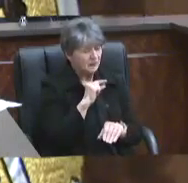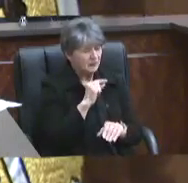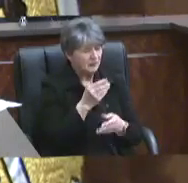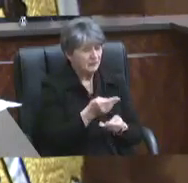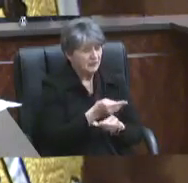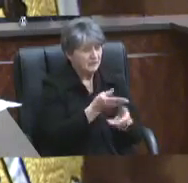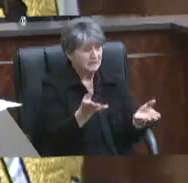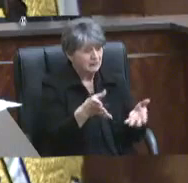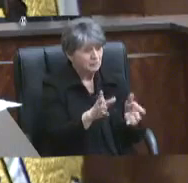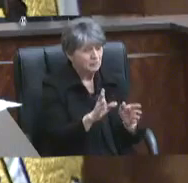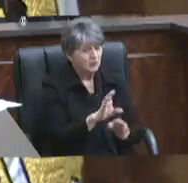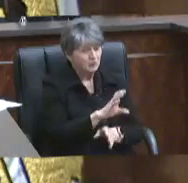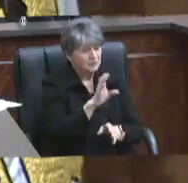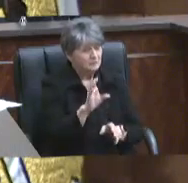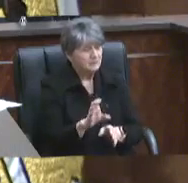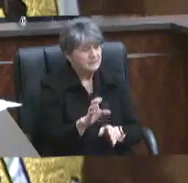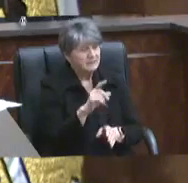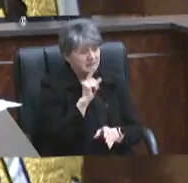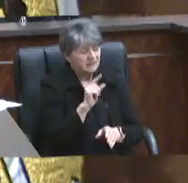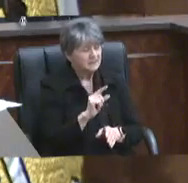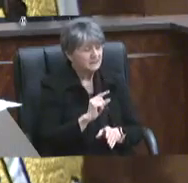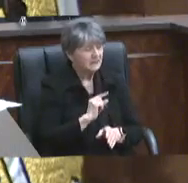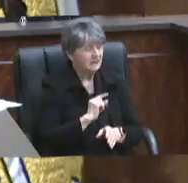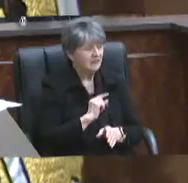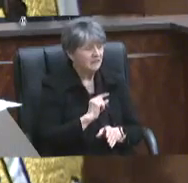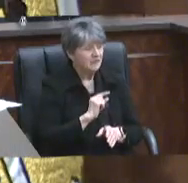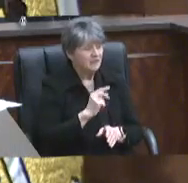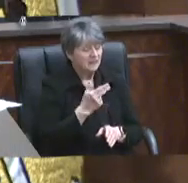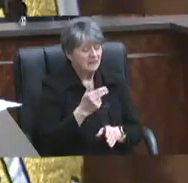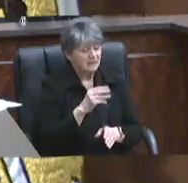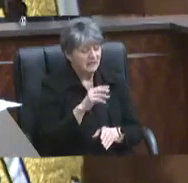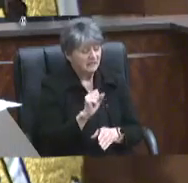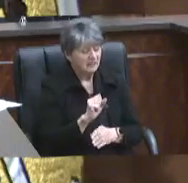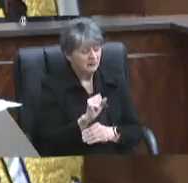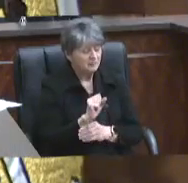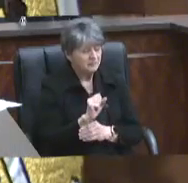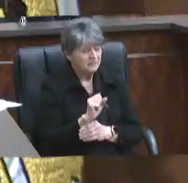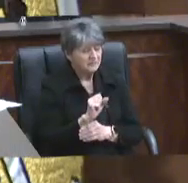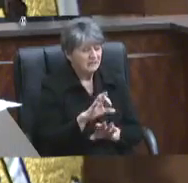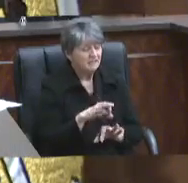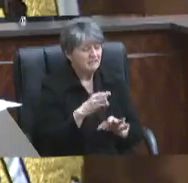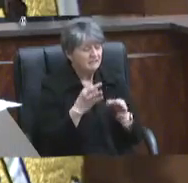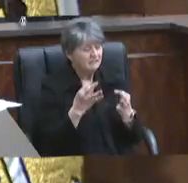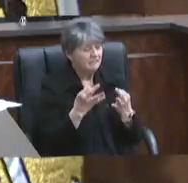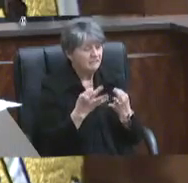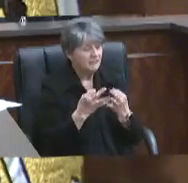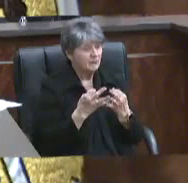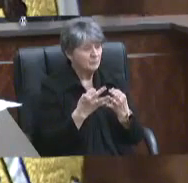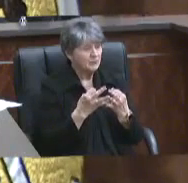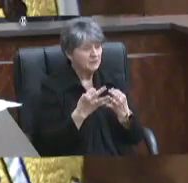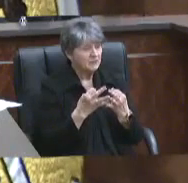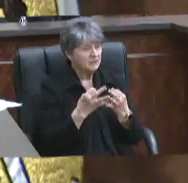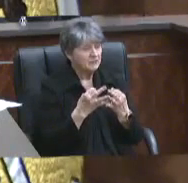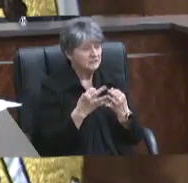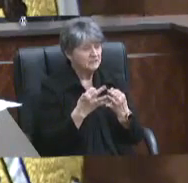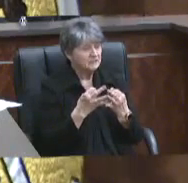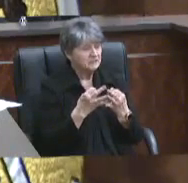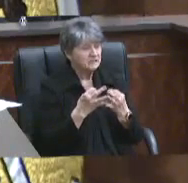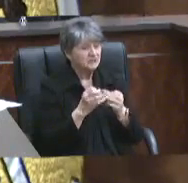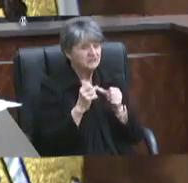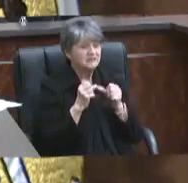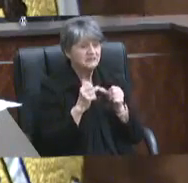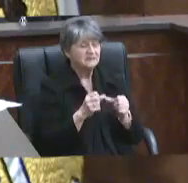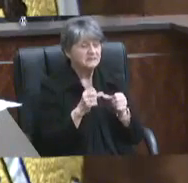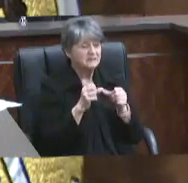handouts during Christmas and Thanksgiving, hams. Families just came endlessly to pick